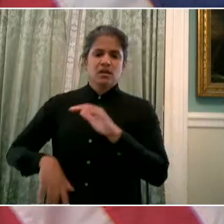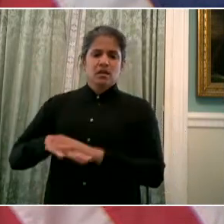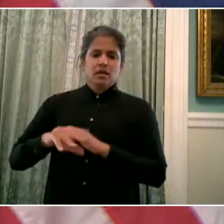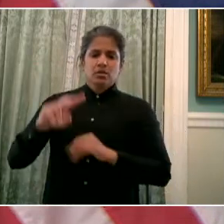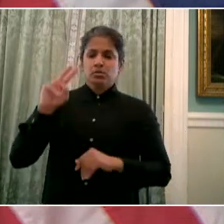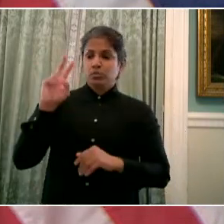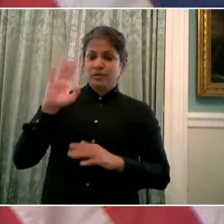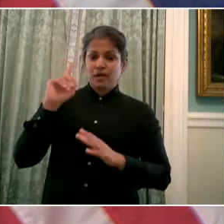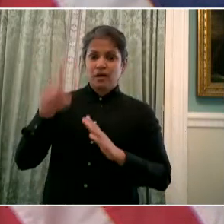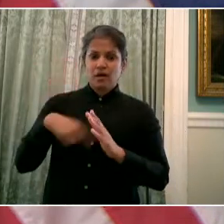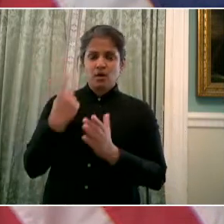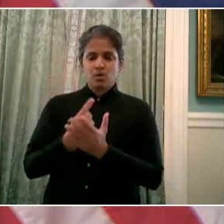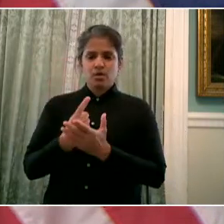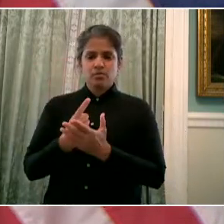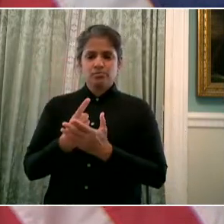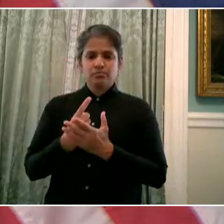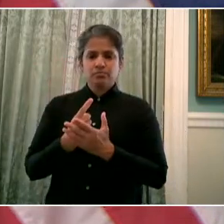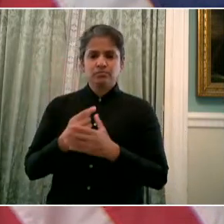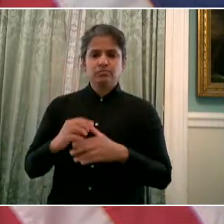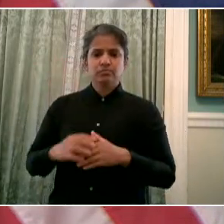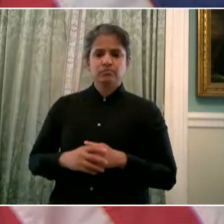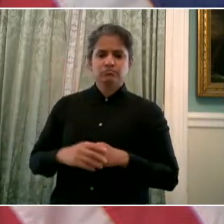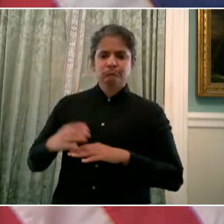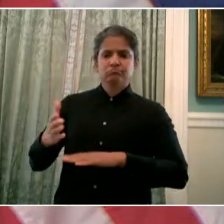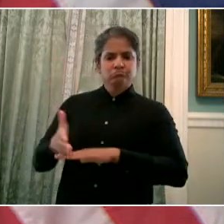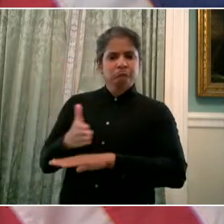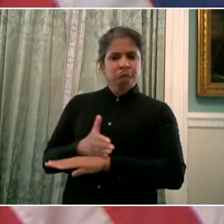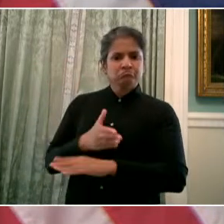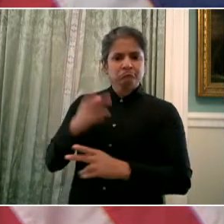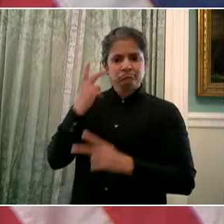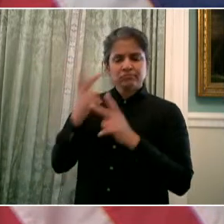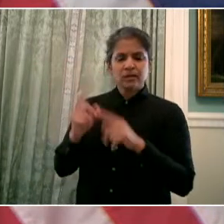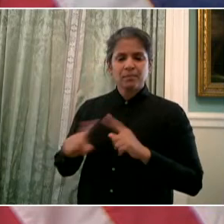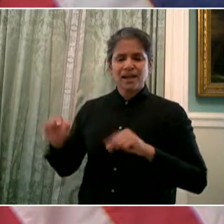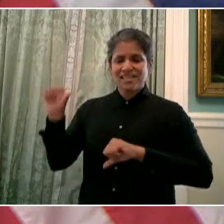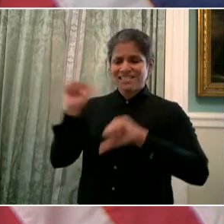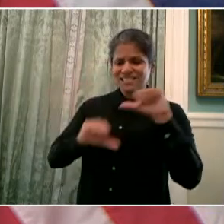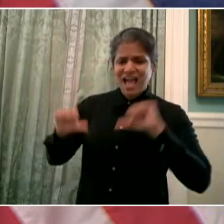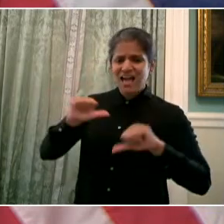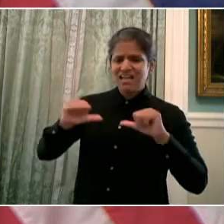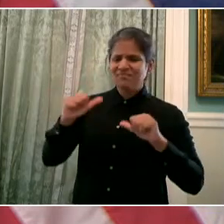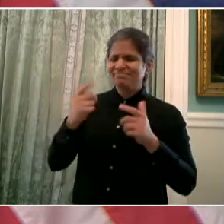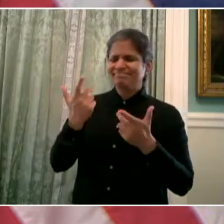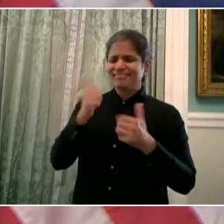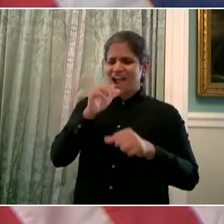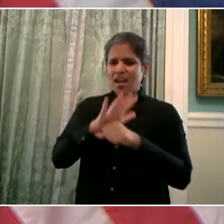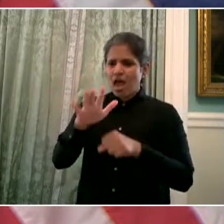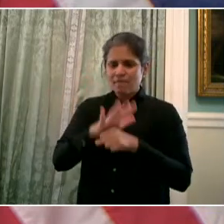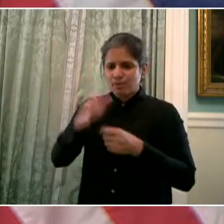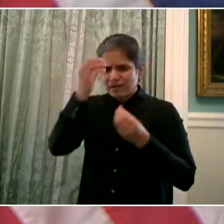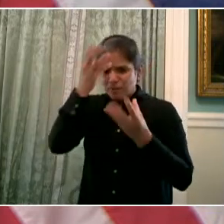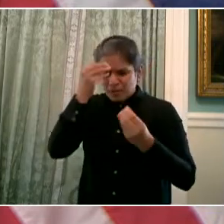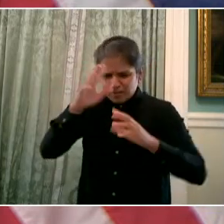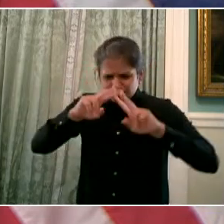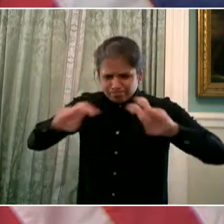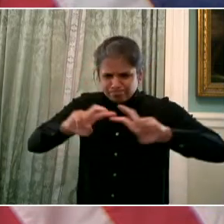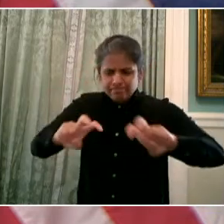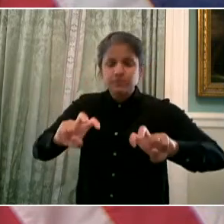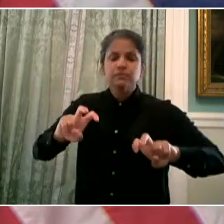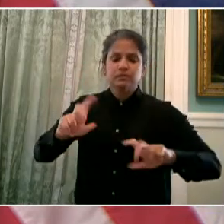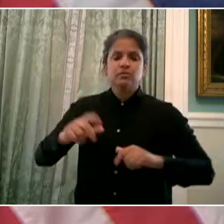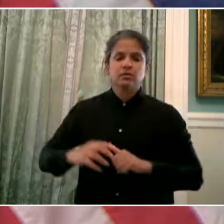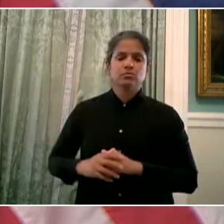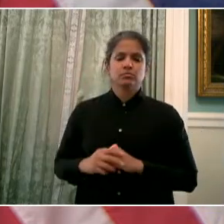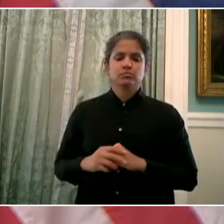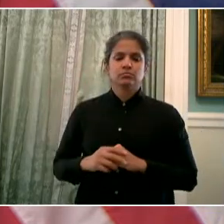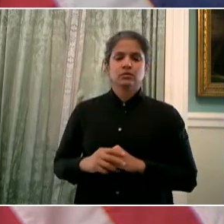quality, but that's where the science is today. There are some other sort of ones that maybe go out 48 hours that you can watch, but I